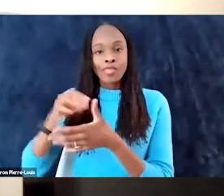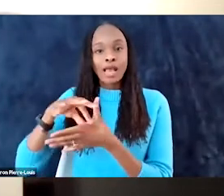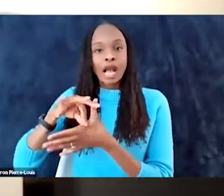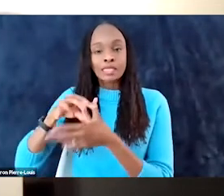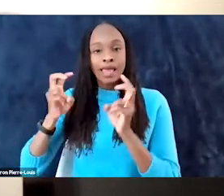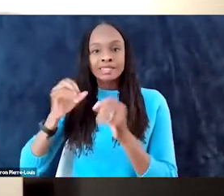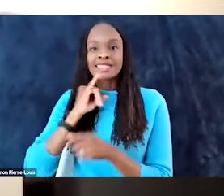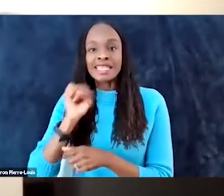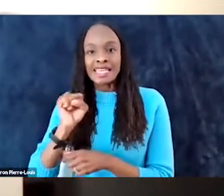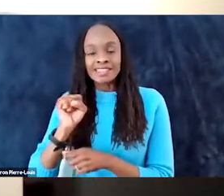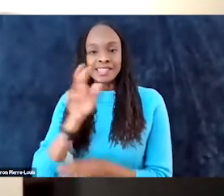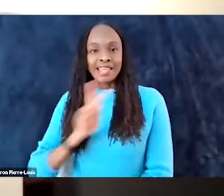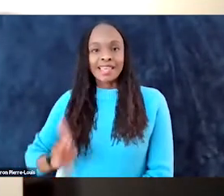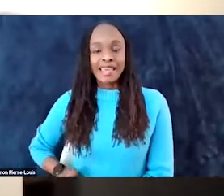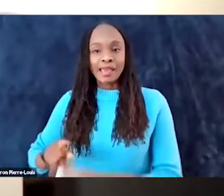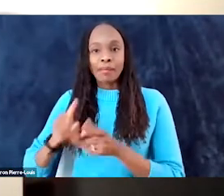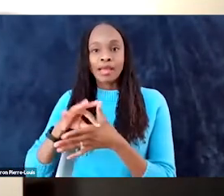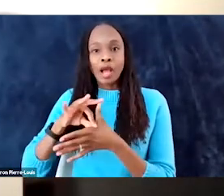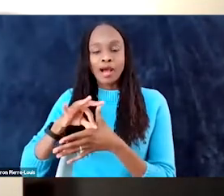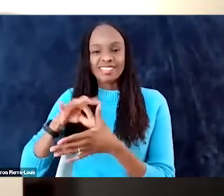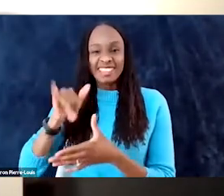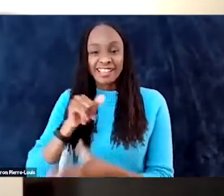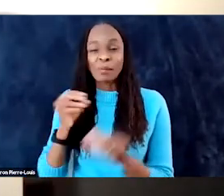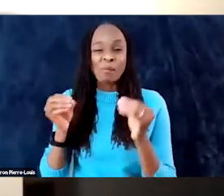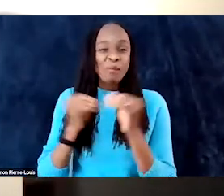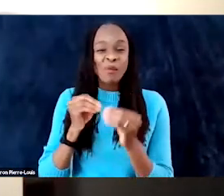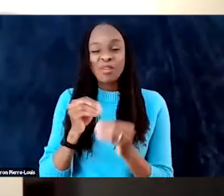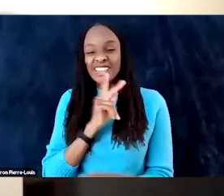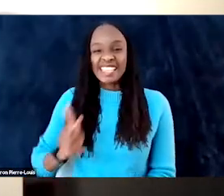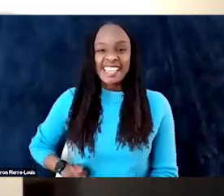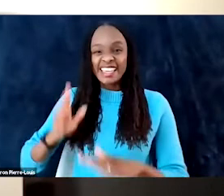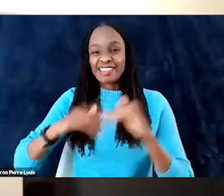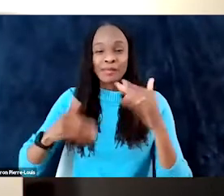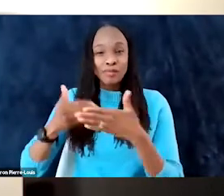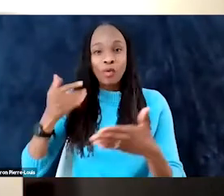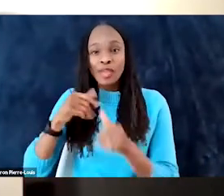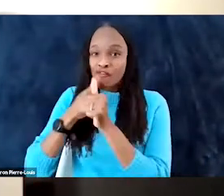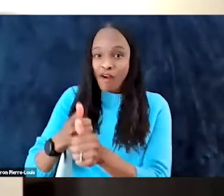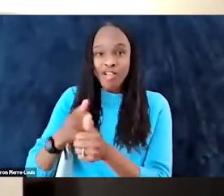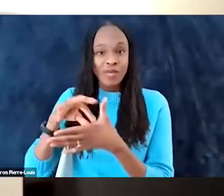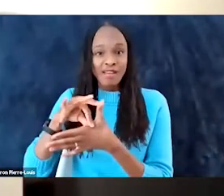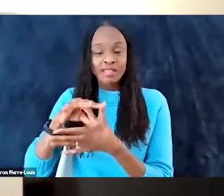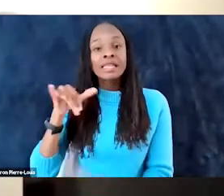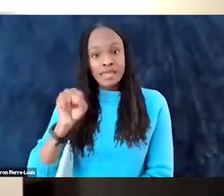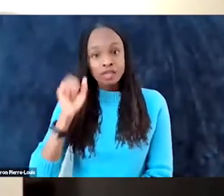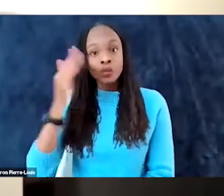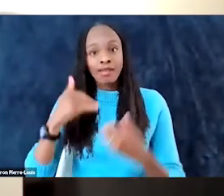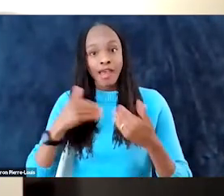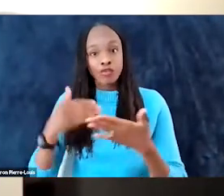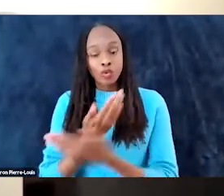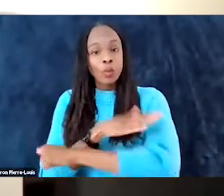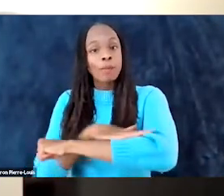Well, content is kinger than it has ever been. We follow the content. So yes, there will be new